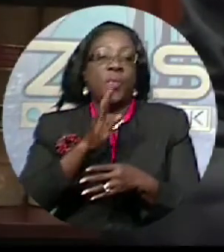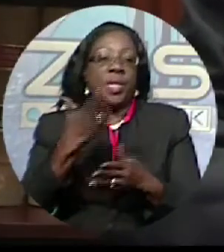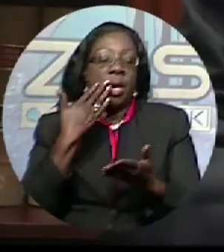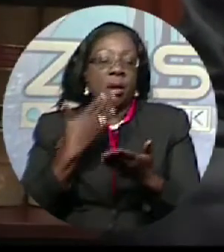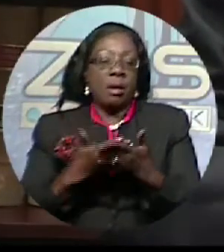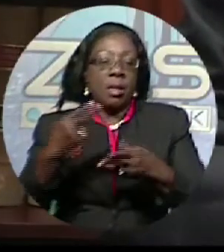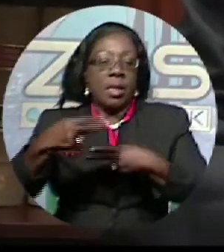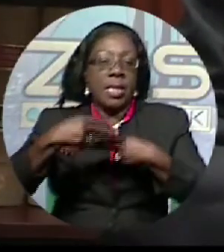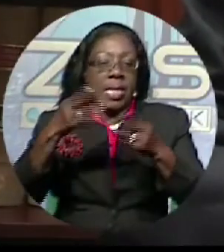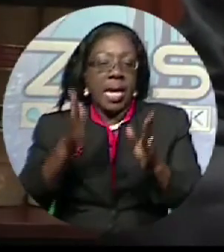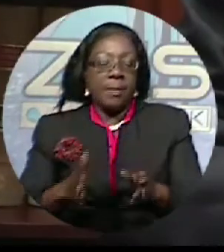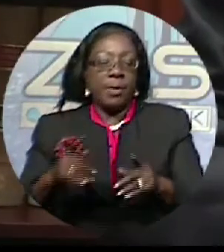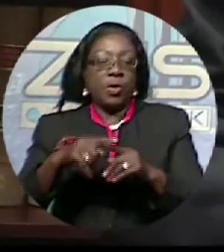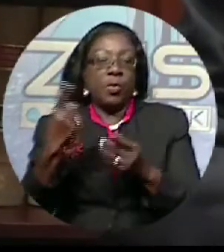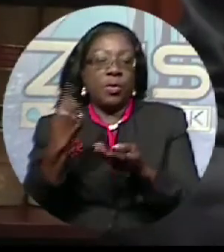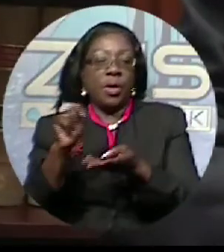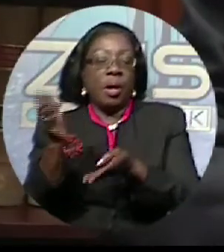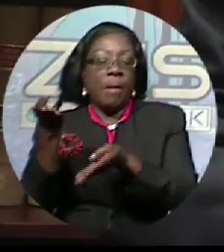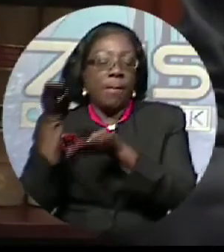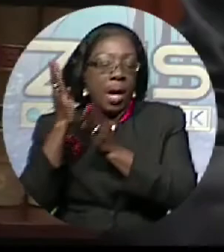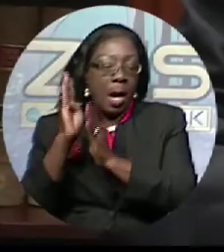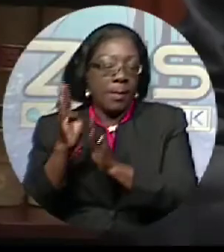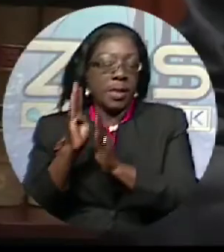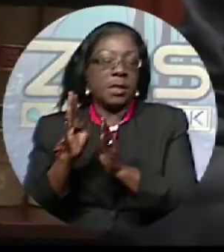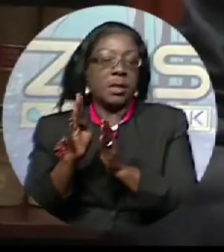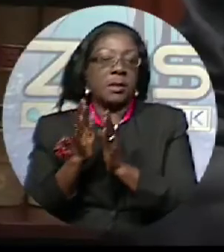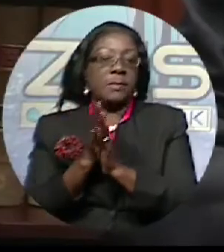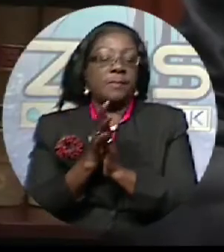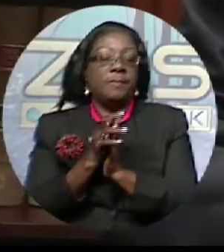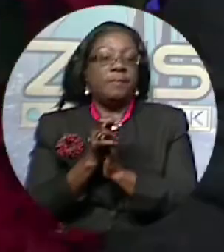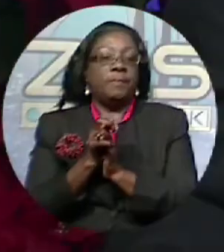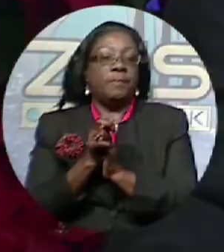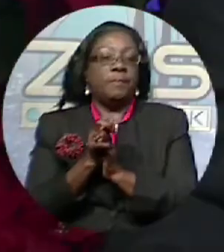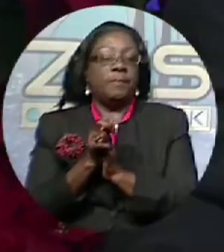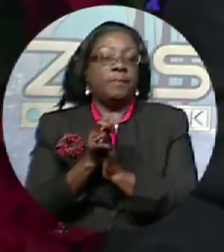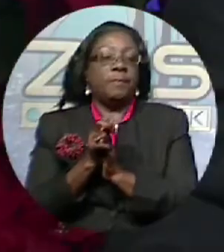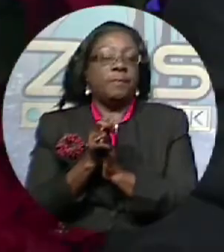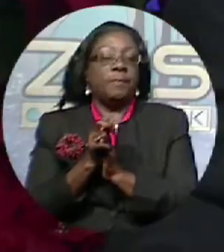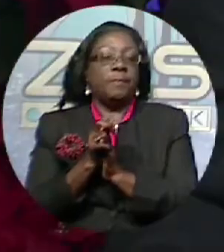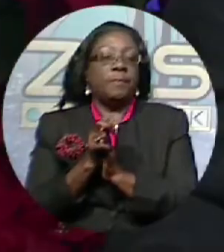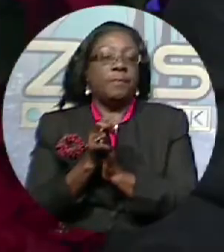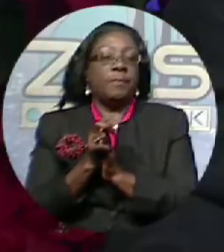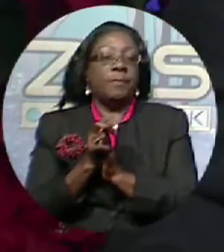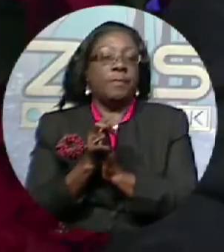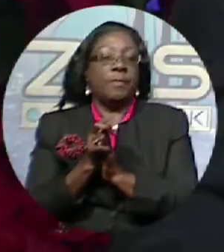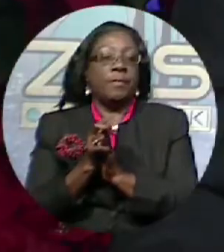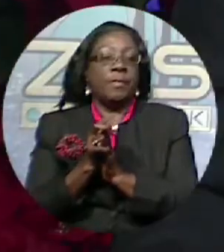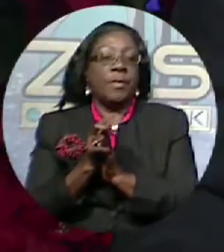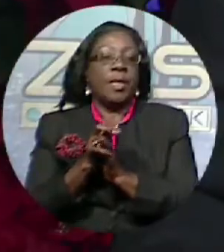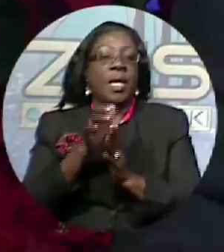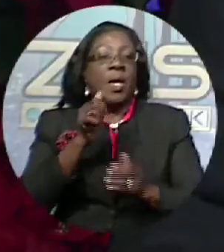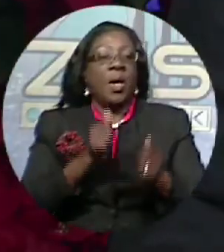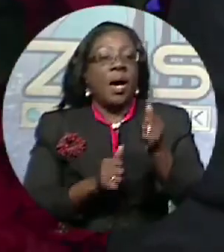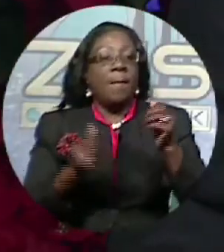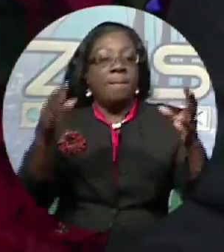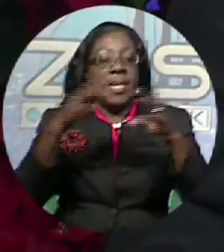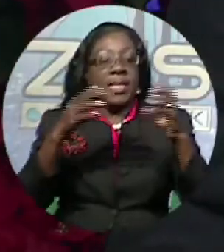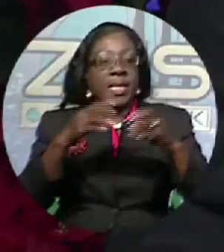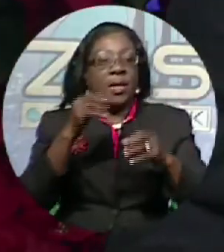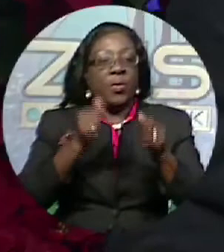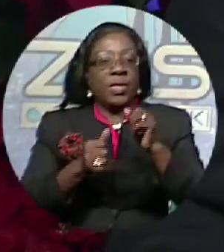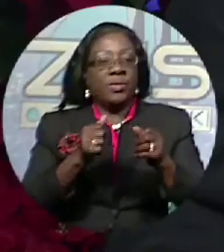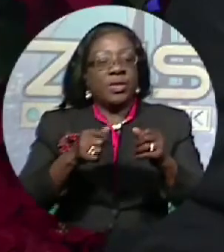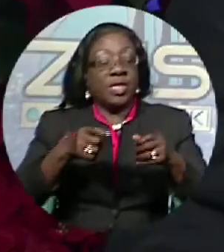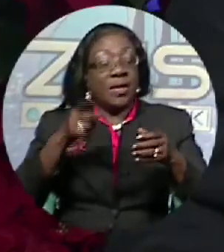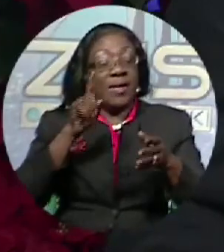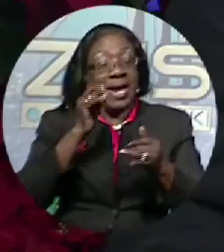it was a mistake, a tragic mistake that had been made, and a tragic error. Well, the meeting, which is usually scheduled to run for about 15